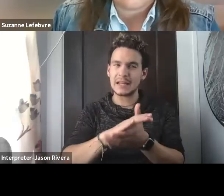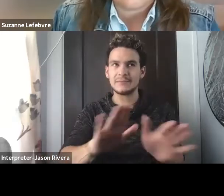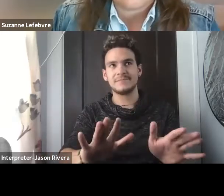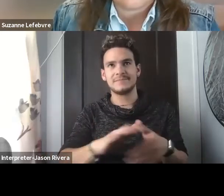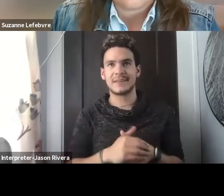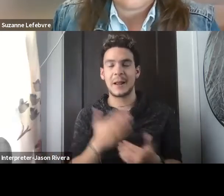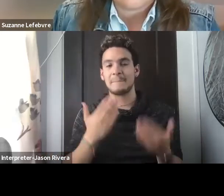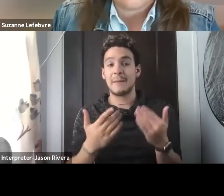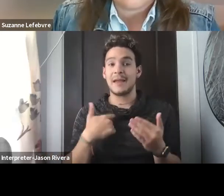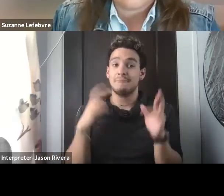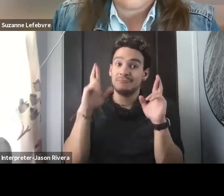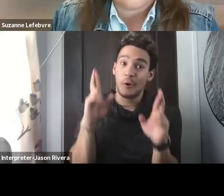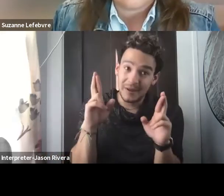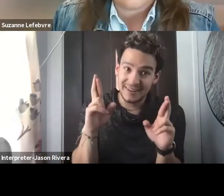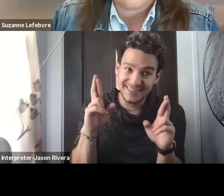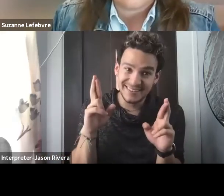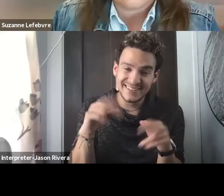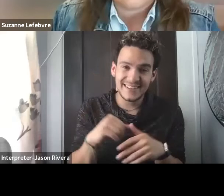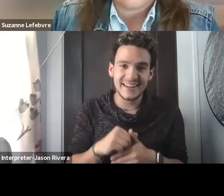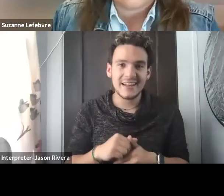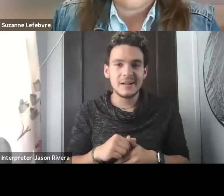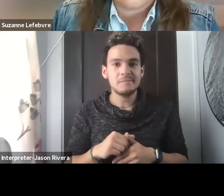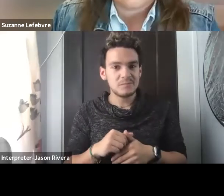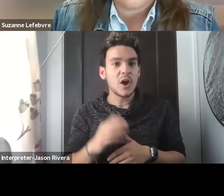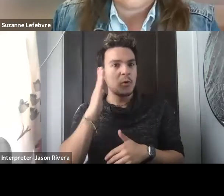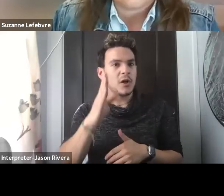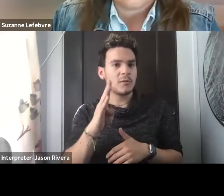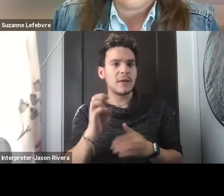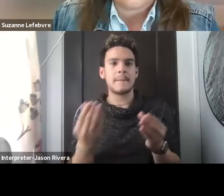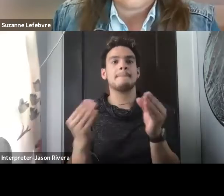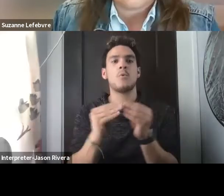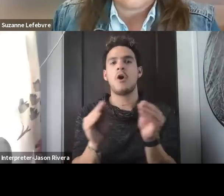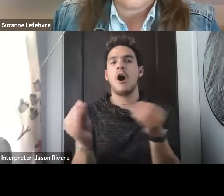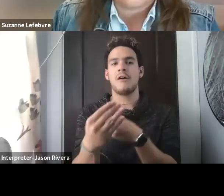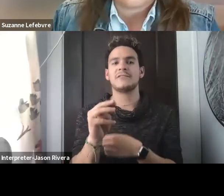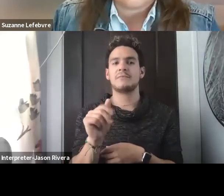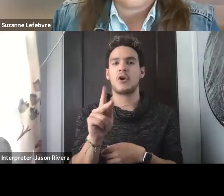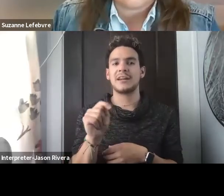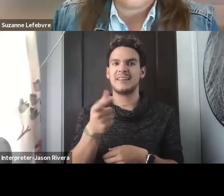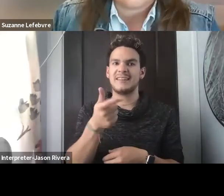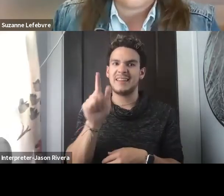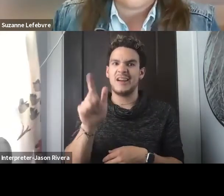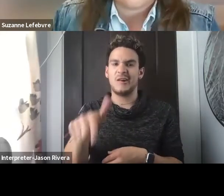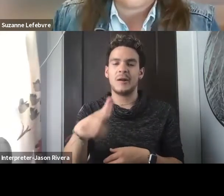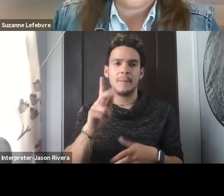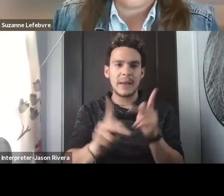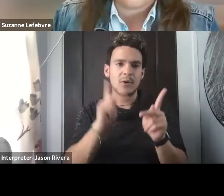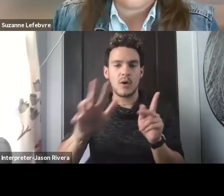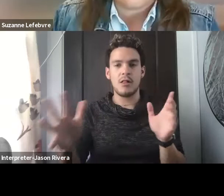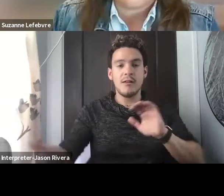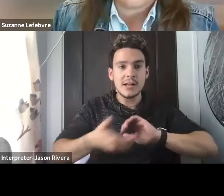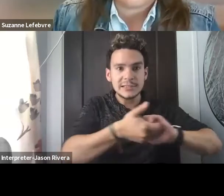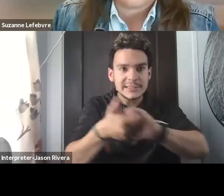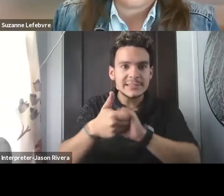maybe me, I'm hopeful that there will be a robust office market in the future where people will gather,